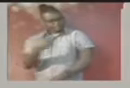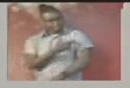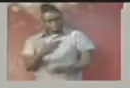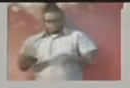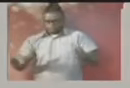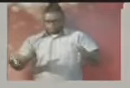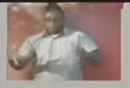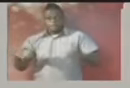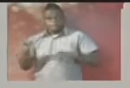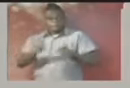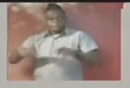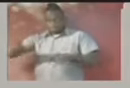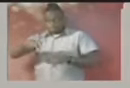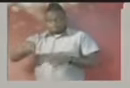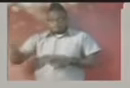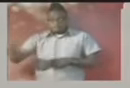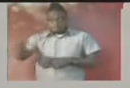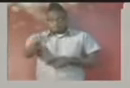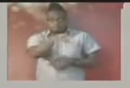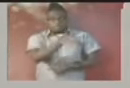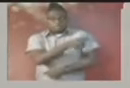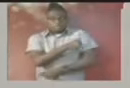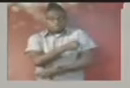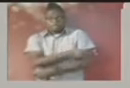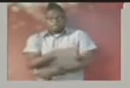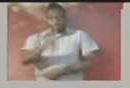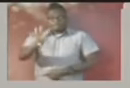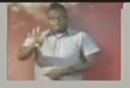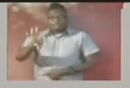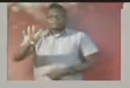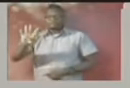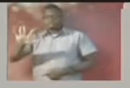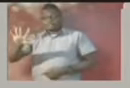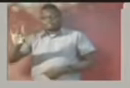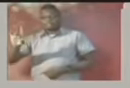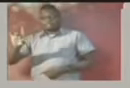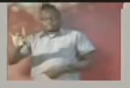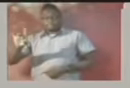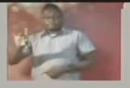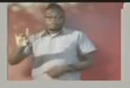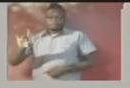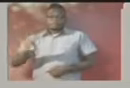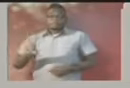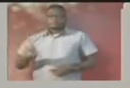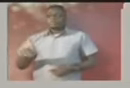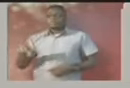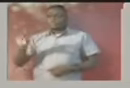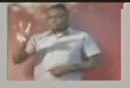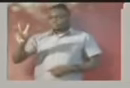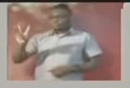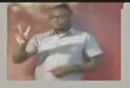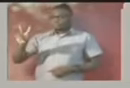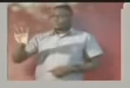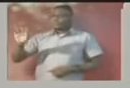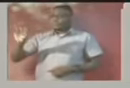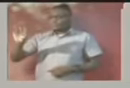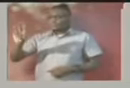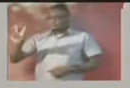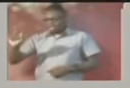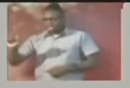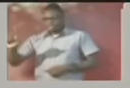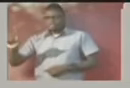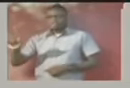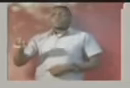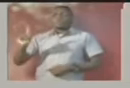hospital, 458, as I said, broken down at various facilities. At the Couva Hospital and Multi-Training Facility,